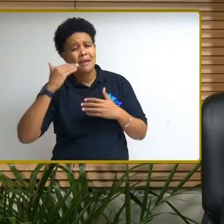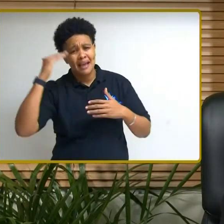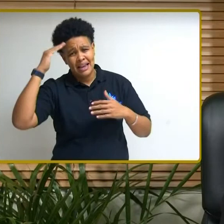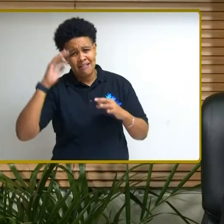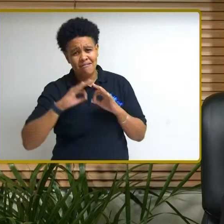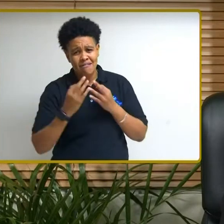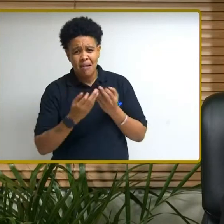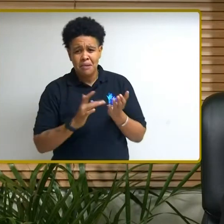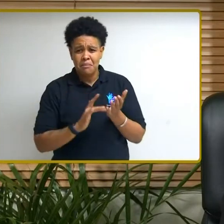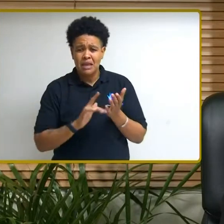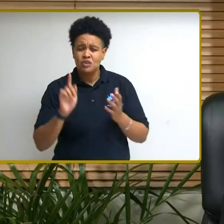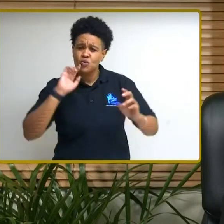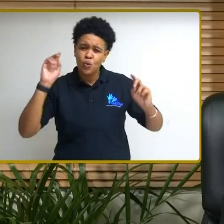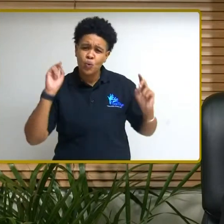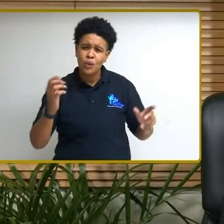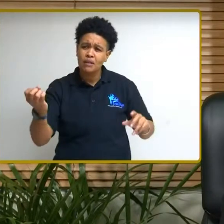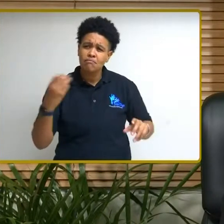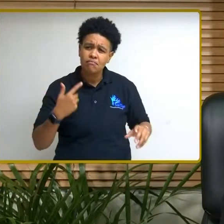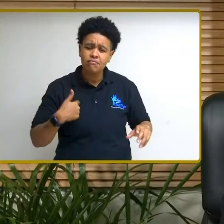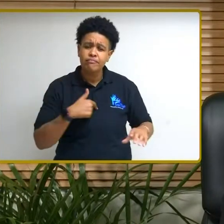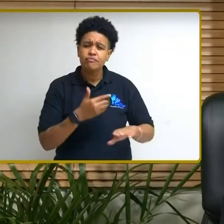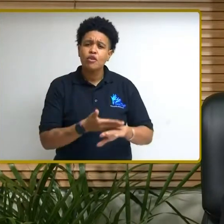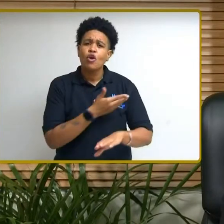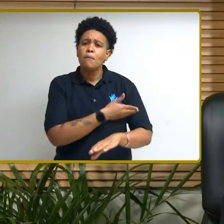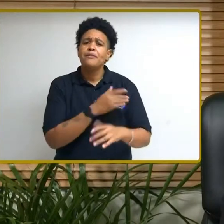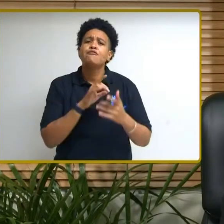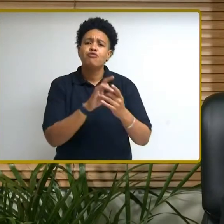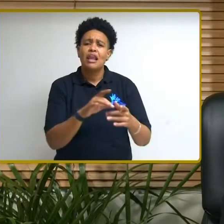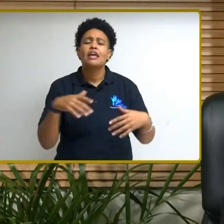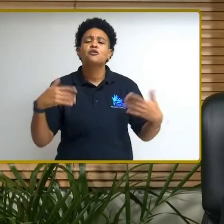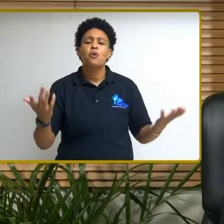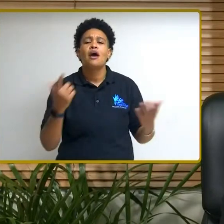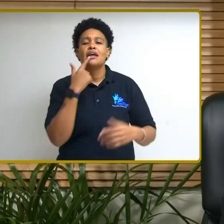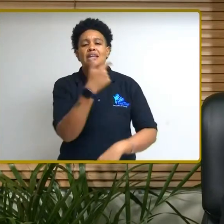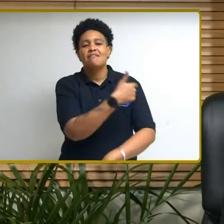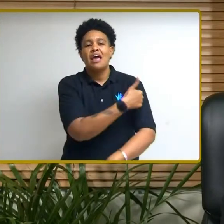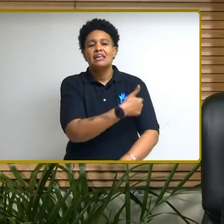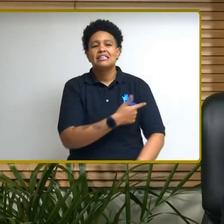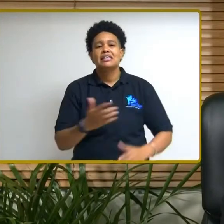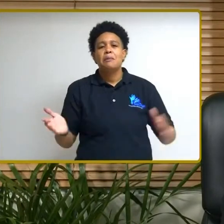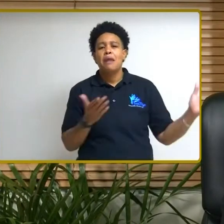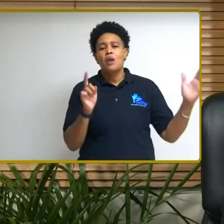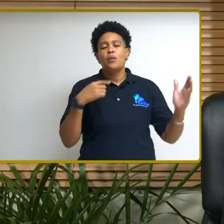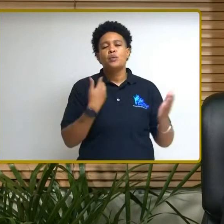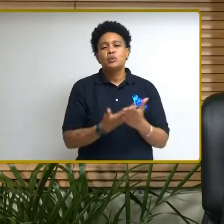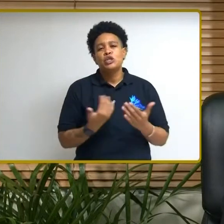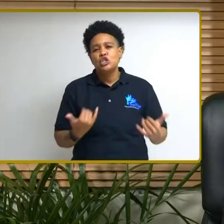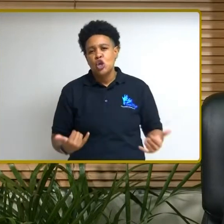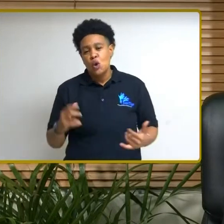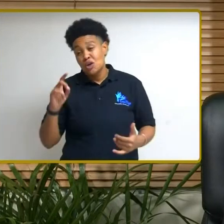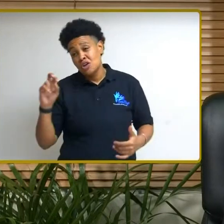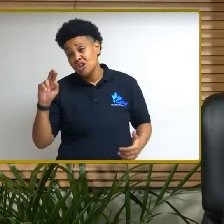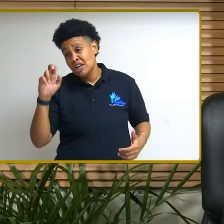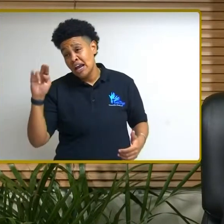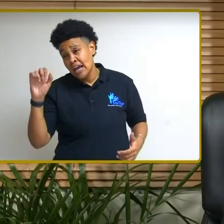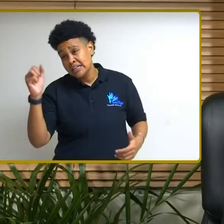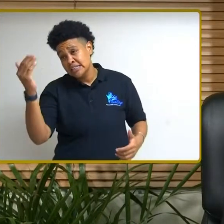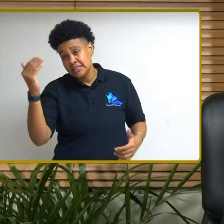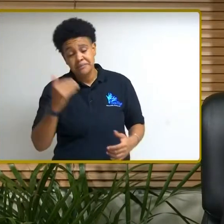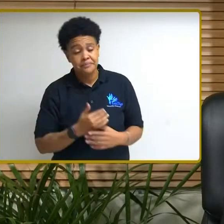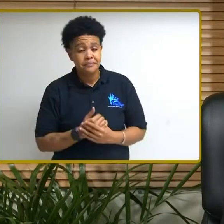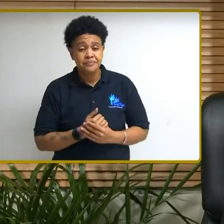family medicine, to quickly give us an update on the vaccine plan and where we are. Dr. Ennis?